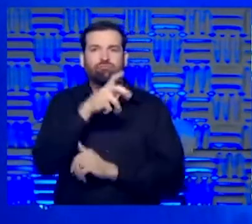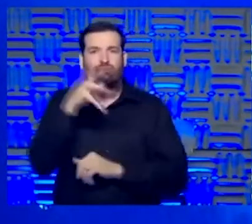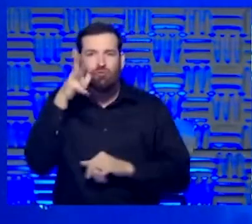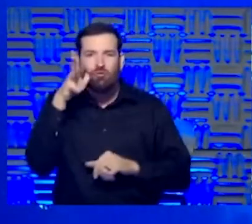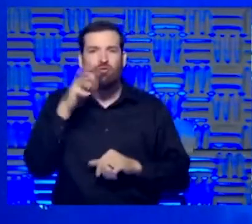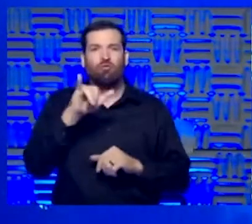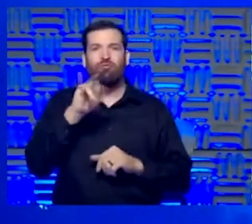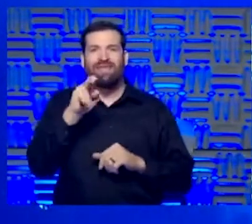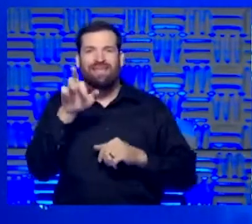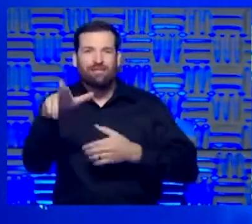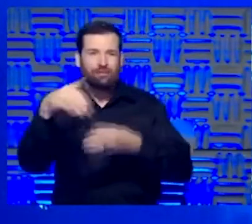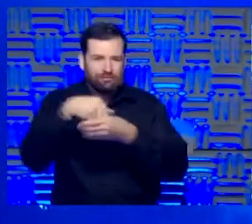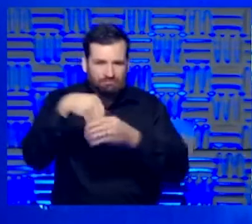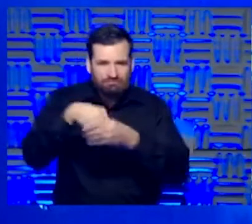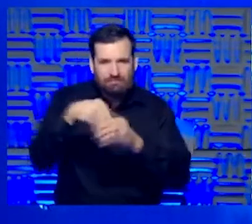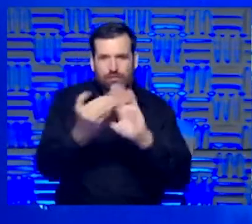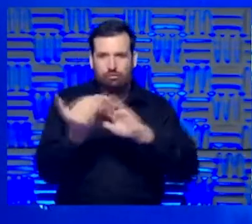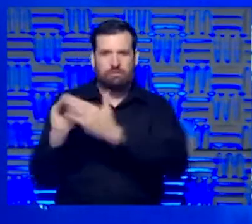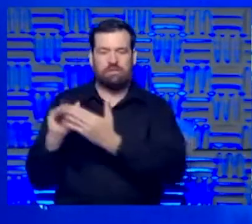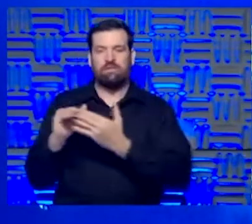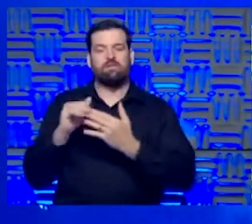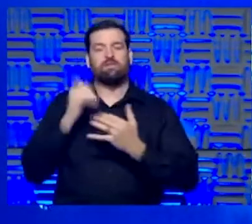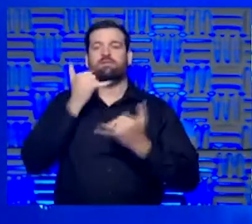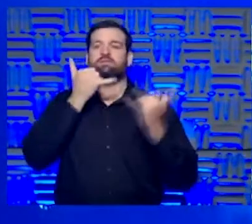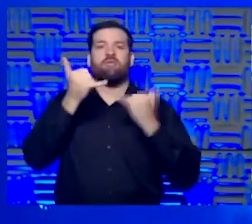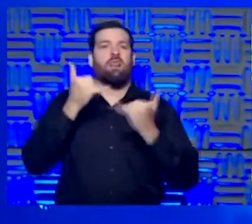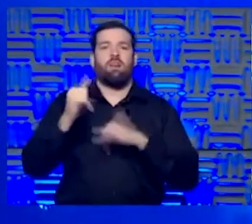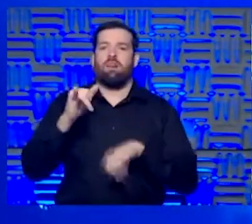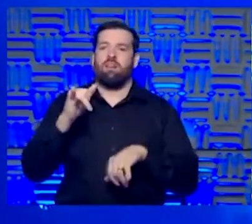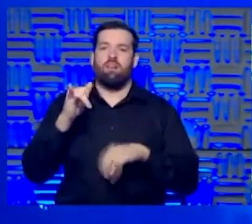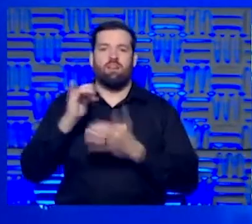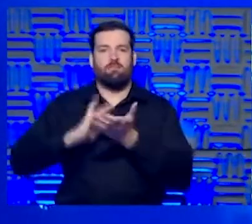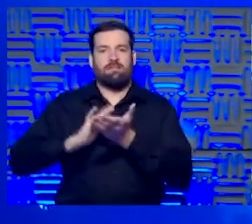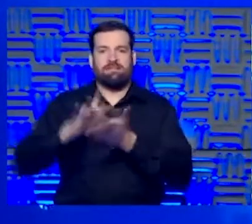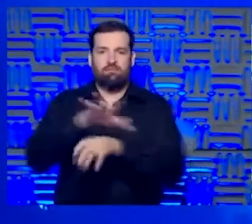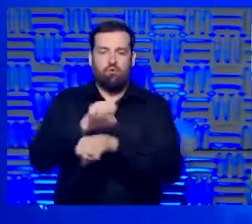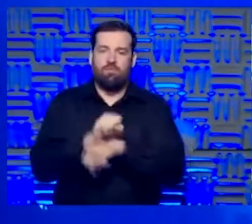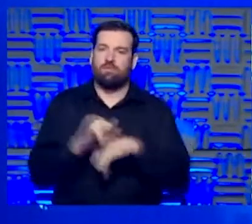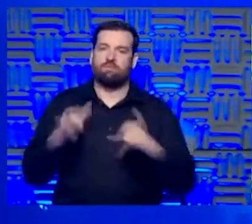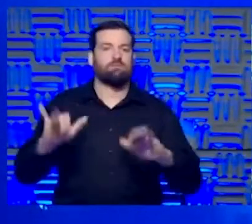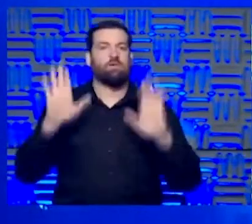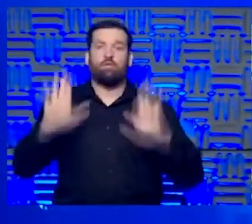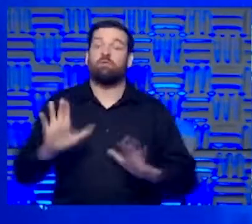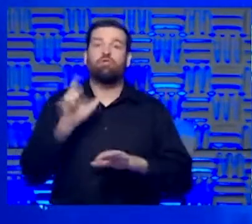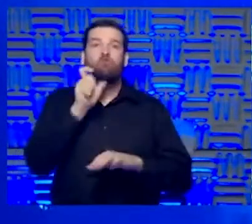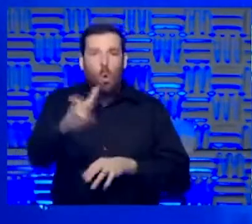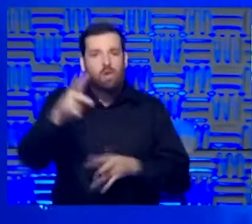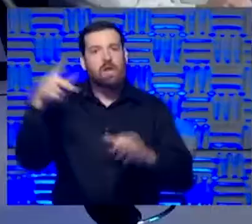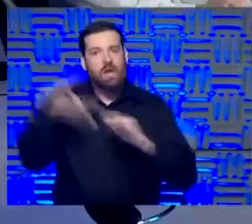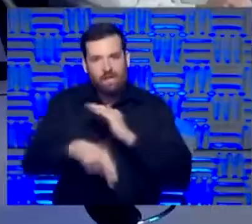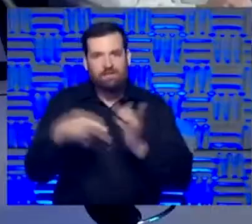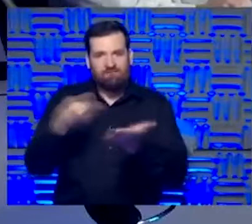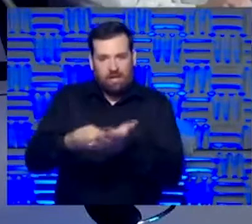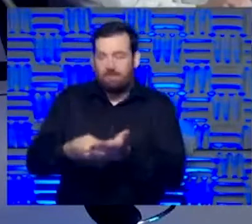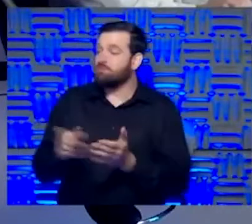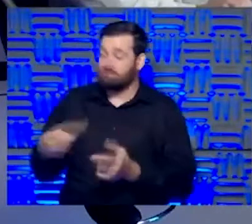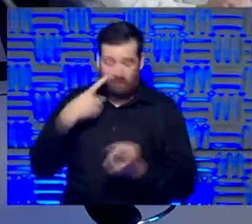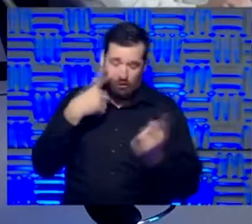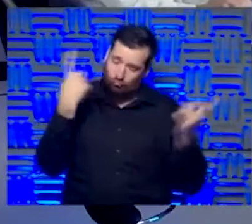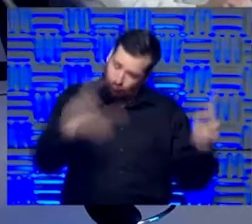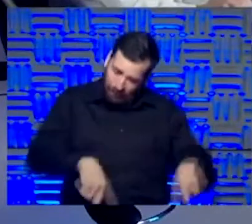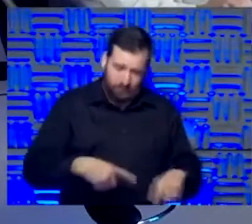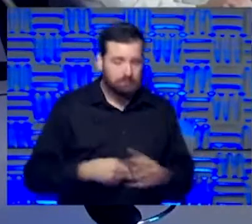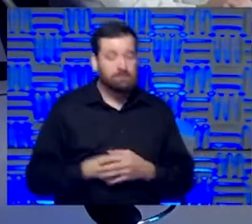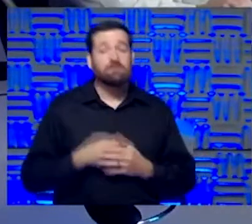city areas. I think telemedicine is just so important to the future of healthcare in the United States. So don't cut funding. Keep it open. I couldn't agree more. One of the things